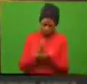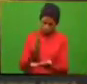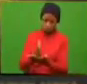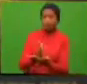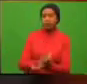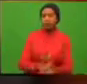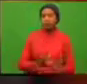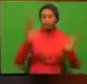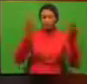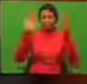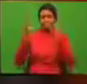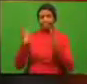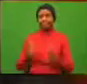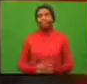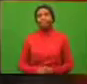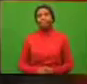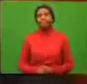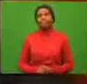it.